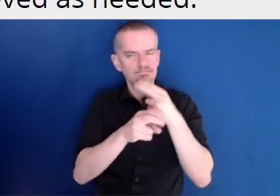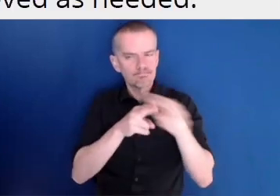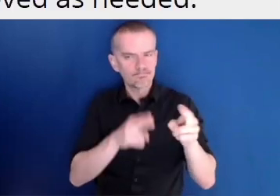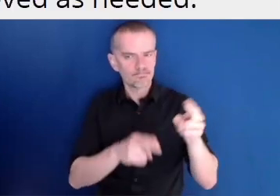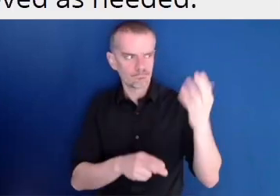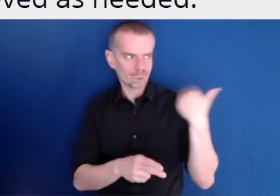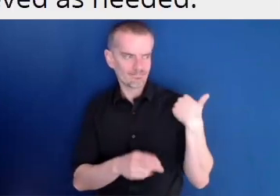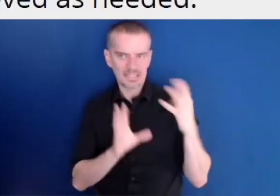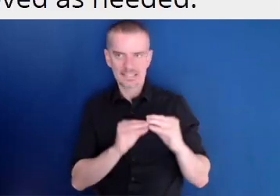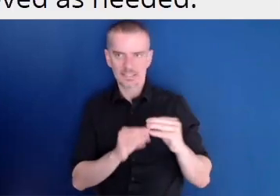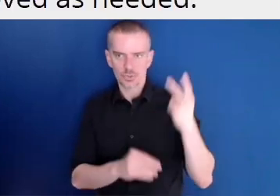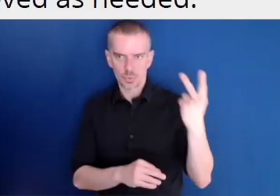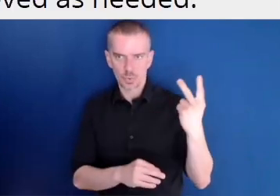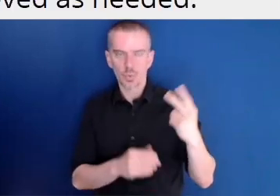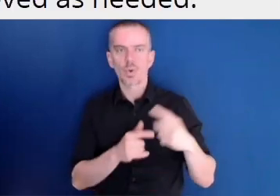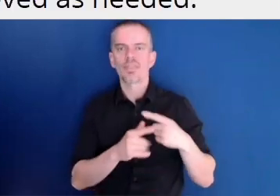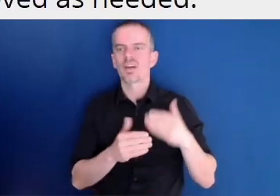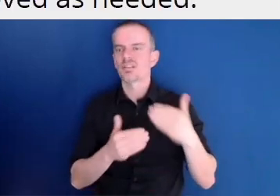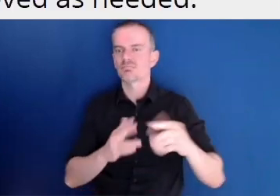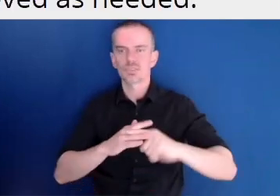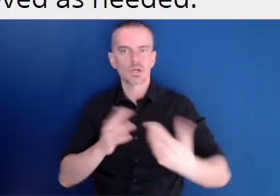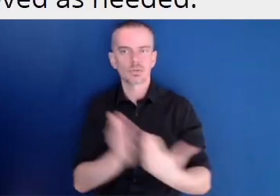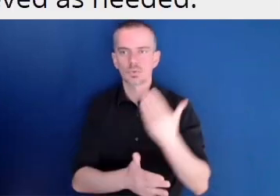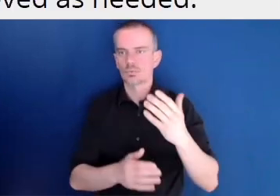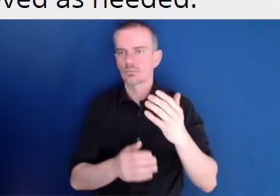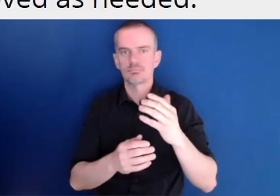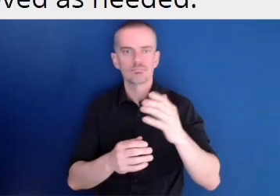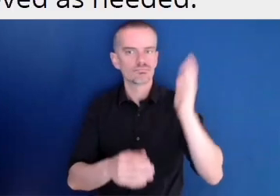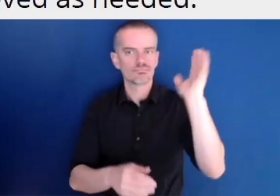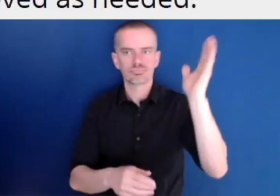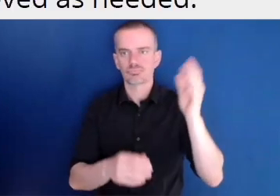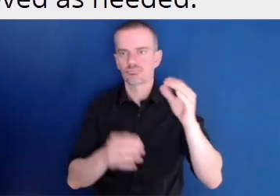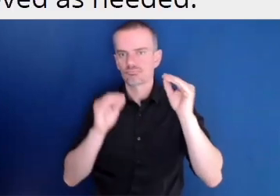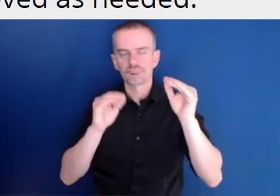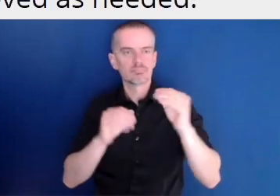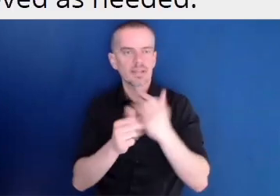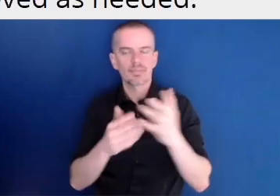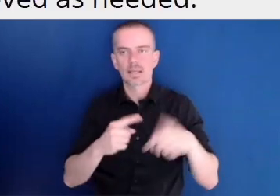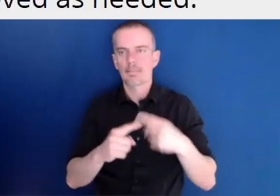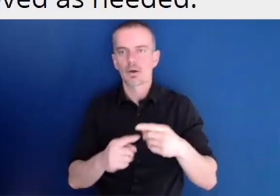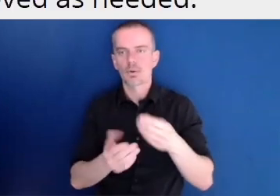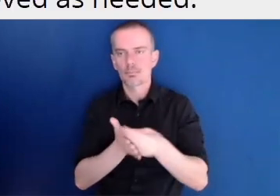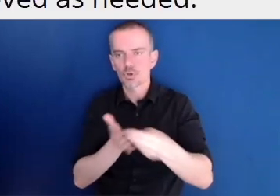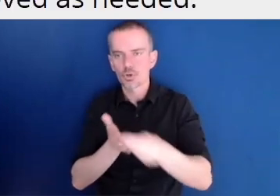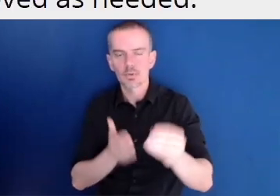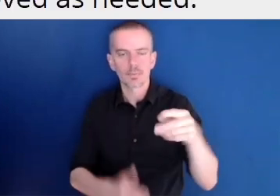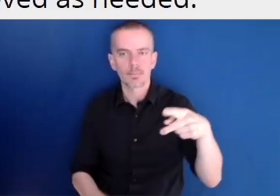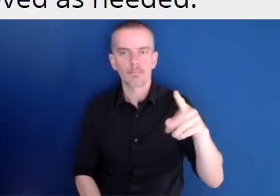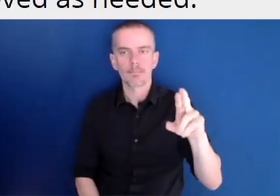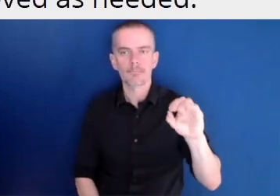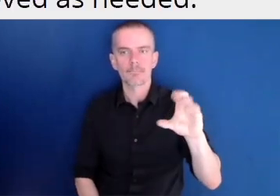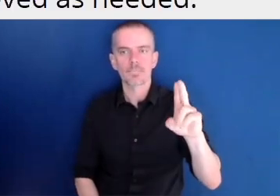going to jump right into all things procurement and subgranting. Okay, so just a quick